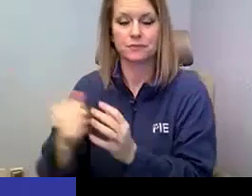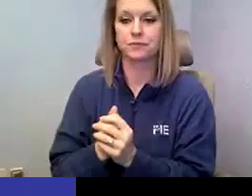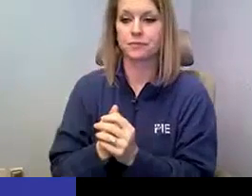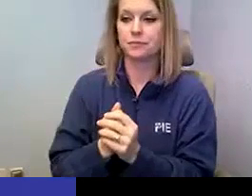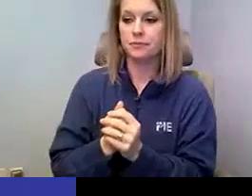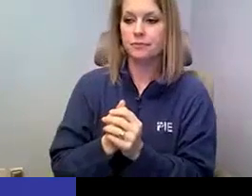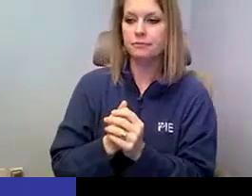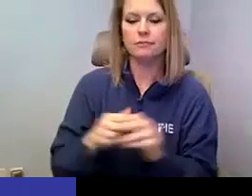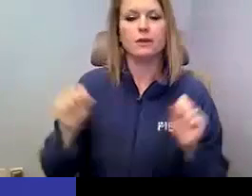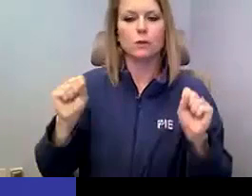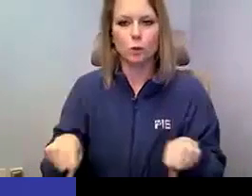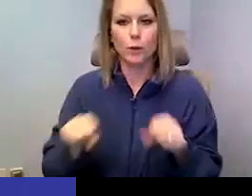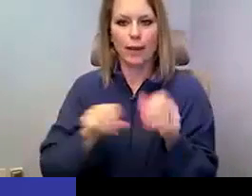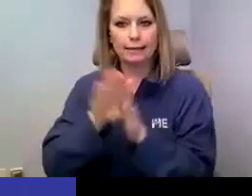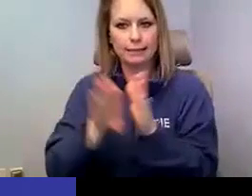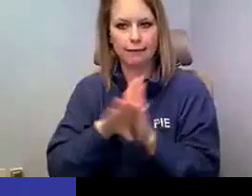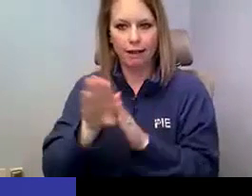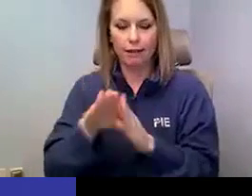IEP.